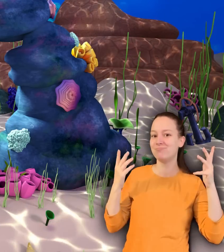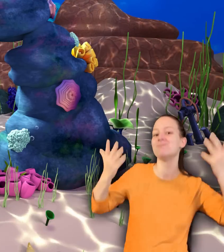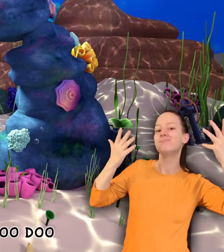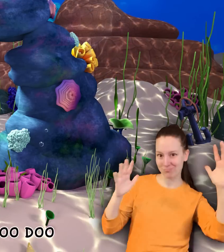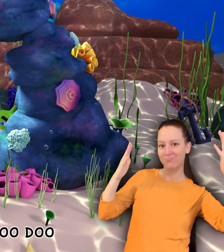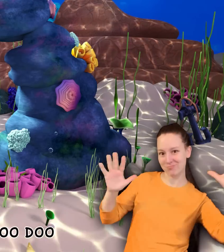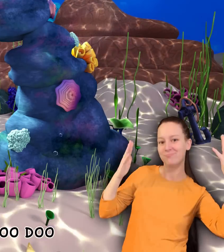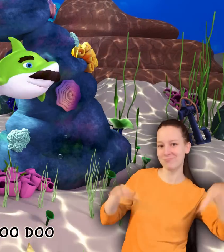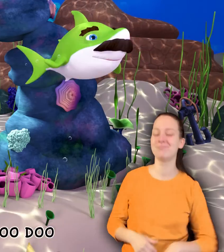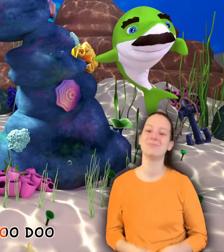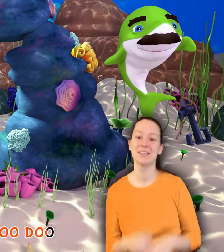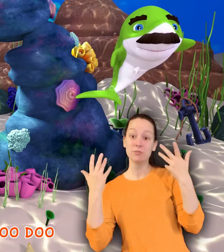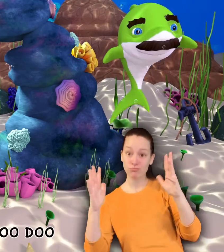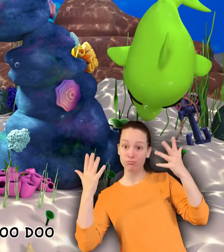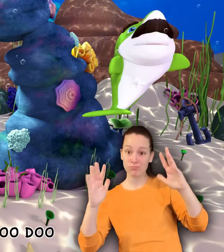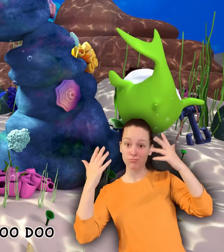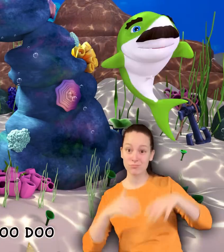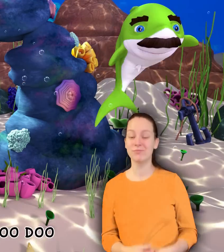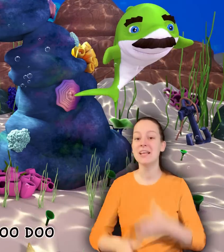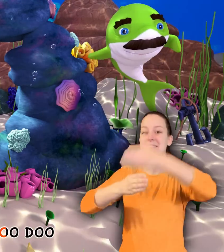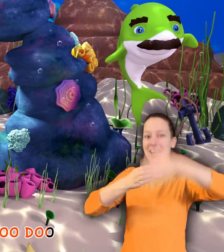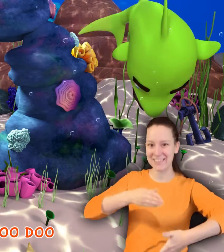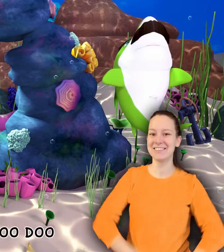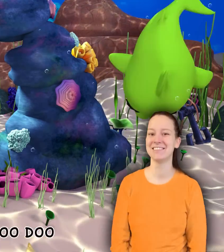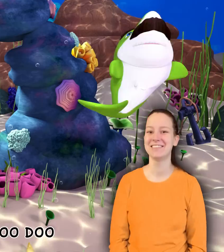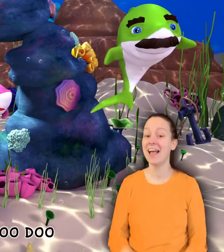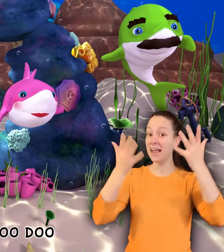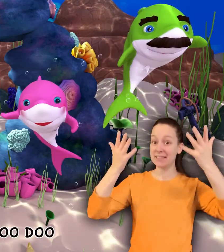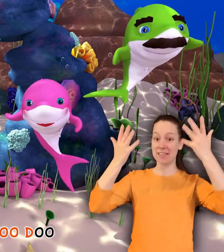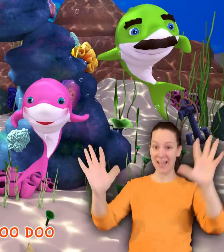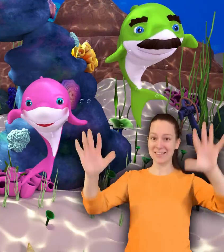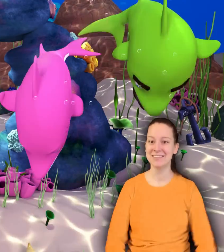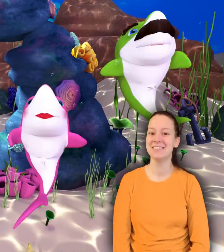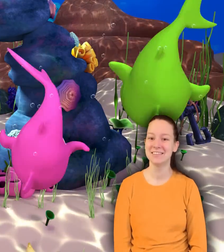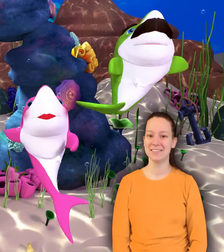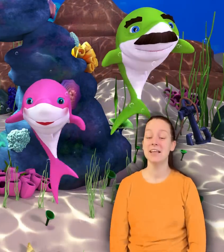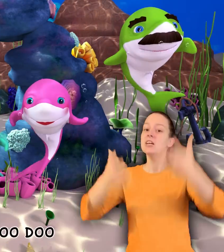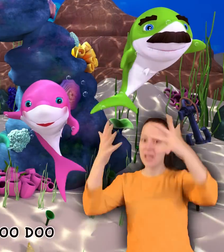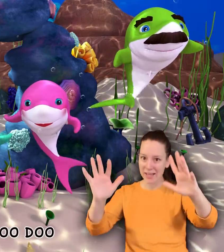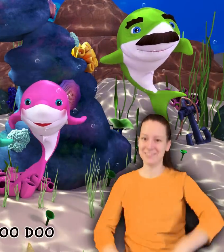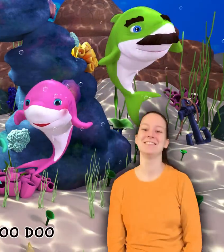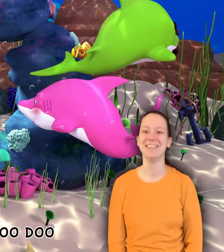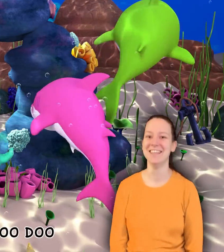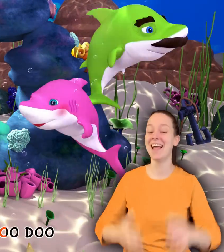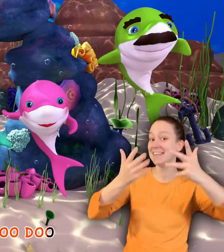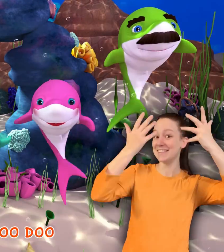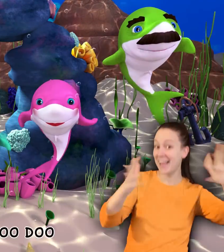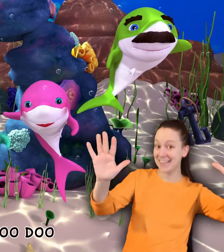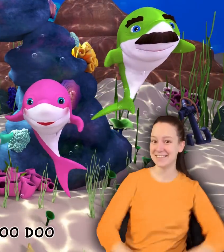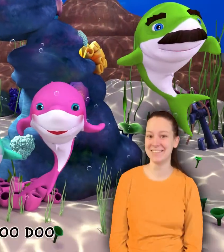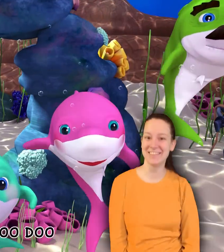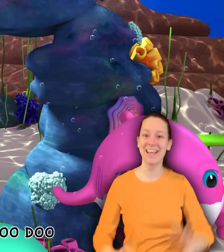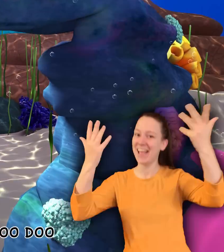it's the end it's the end it's the end it's the end it's the end do it's the